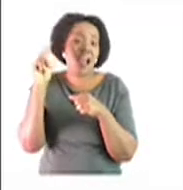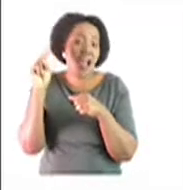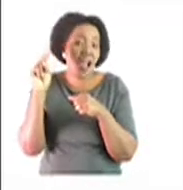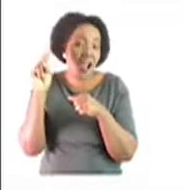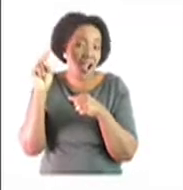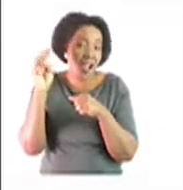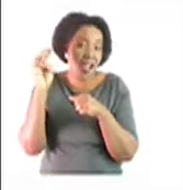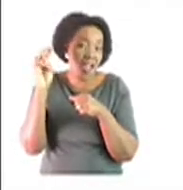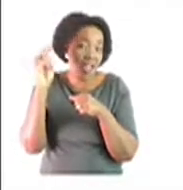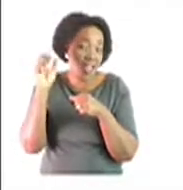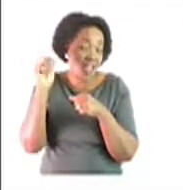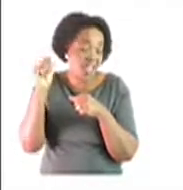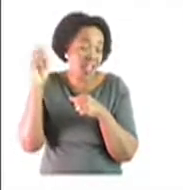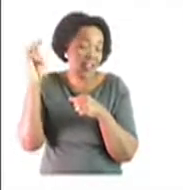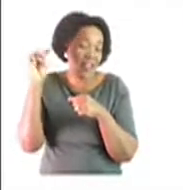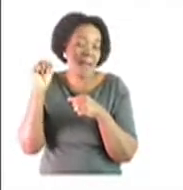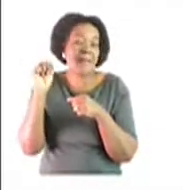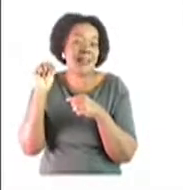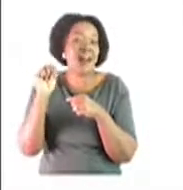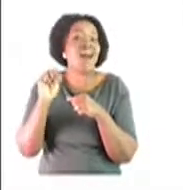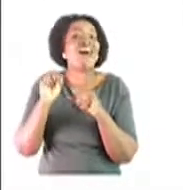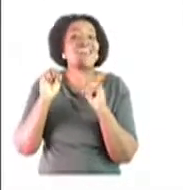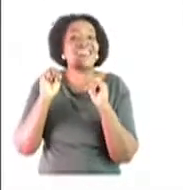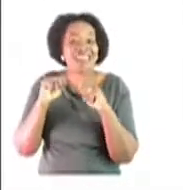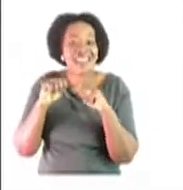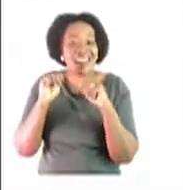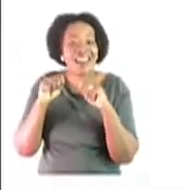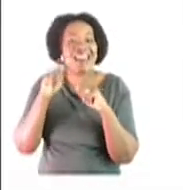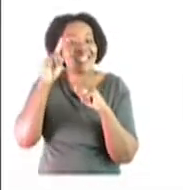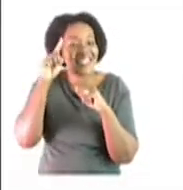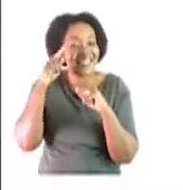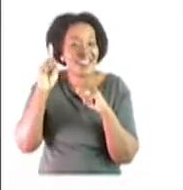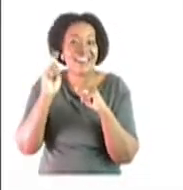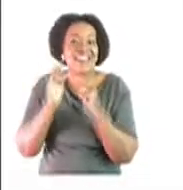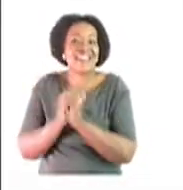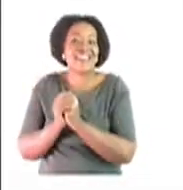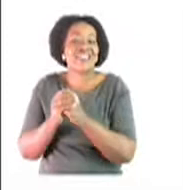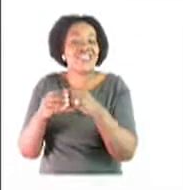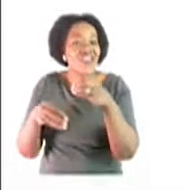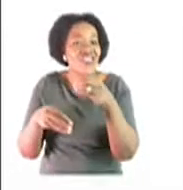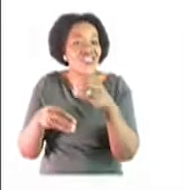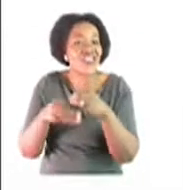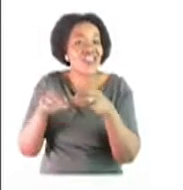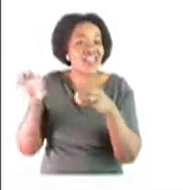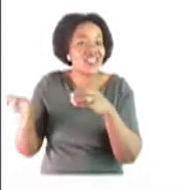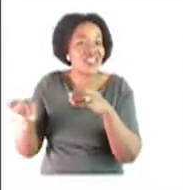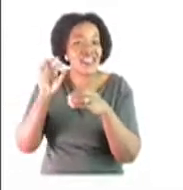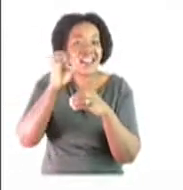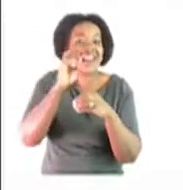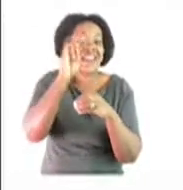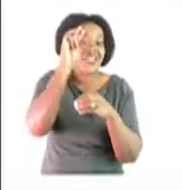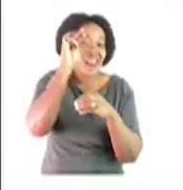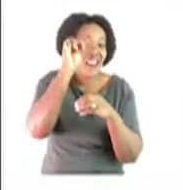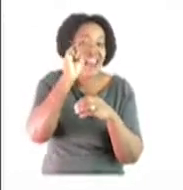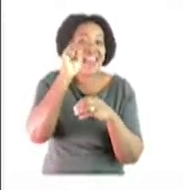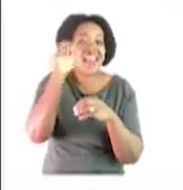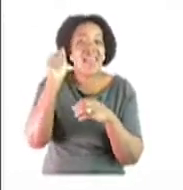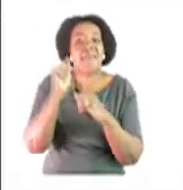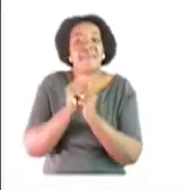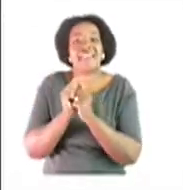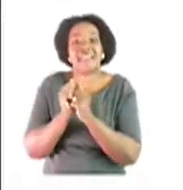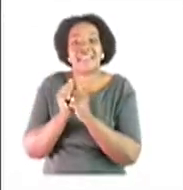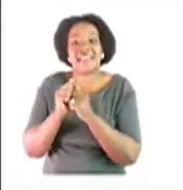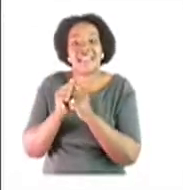I am 6 years old. That is correct. So you fill in the word am. I